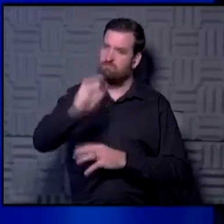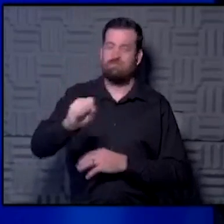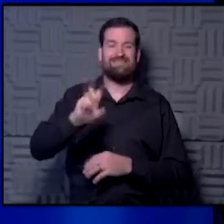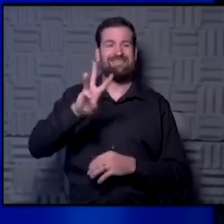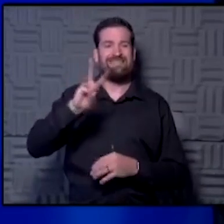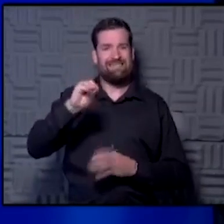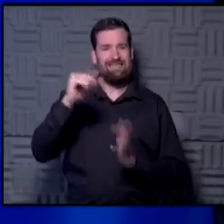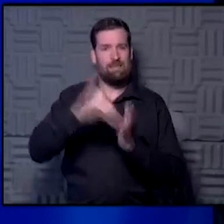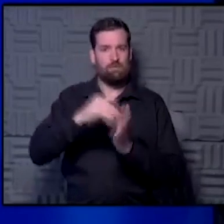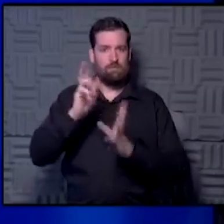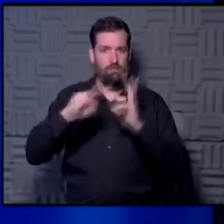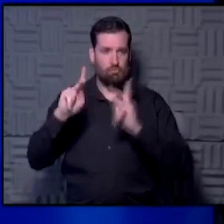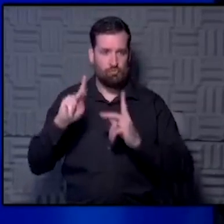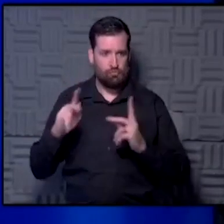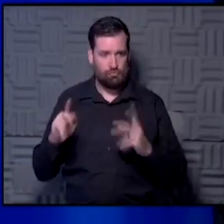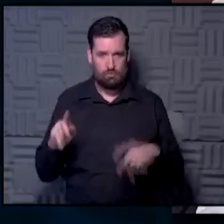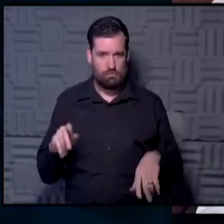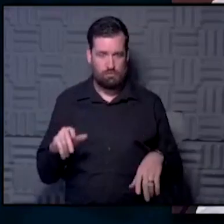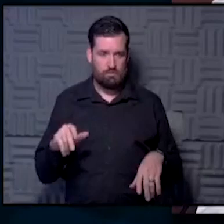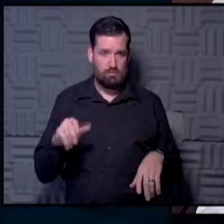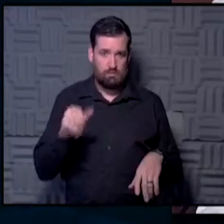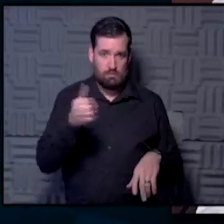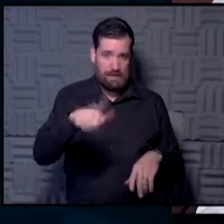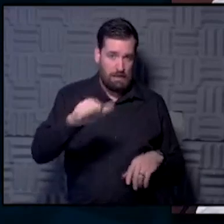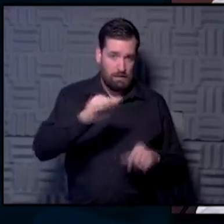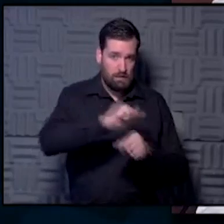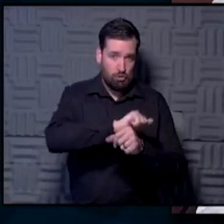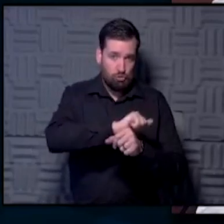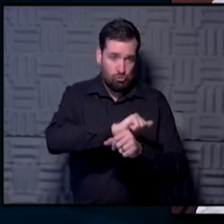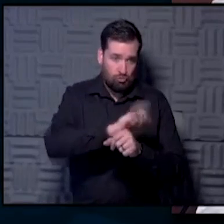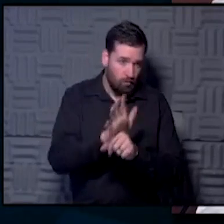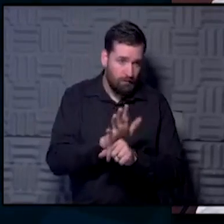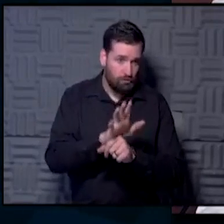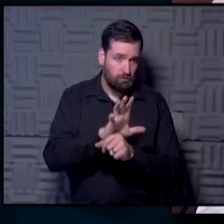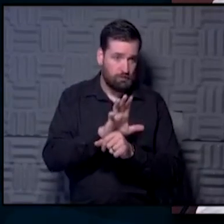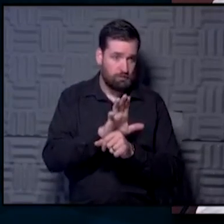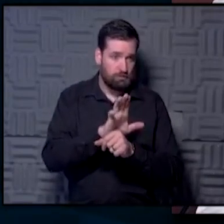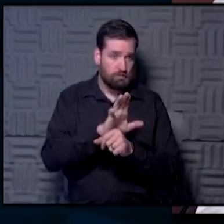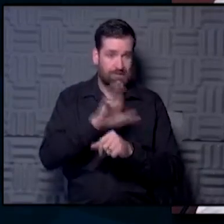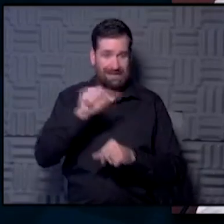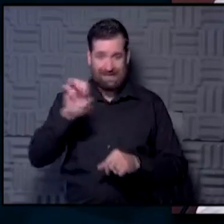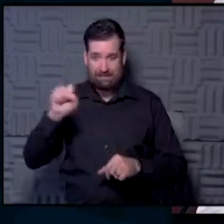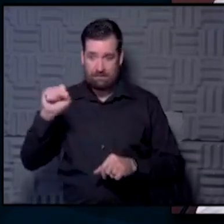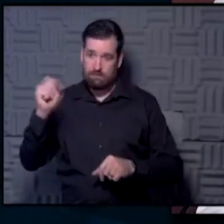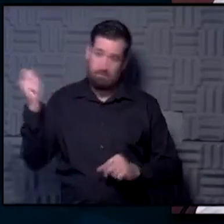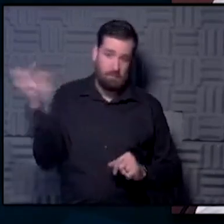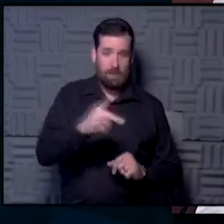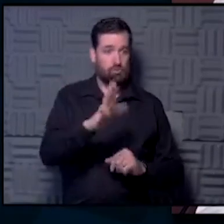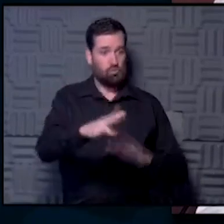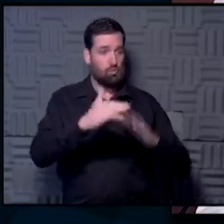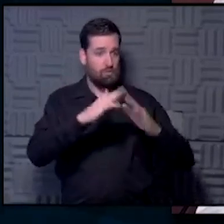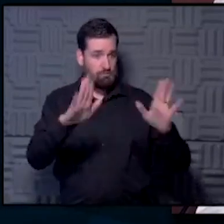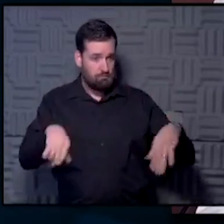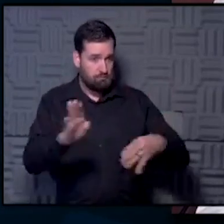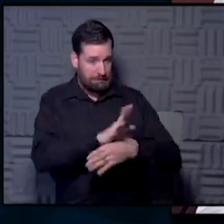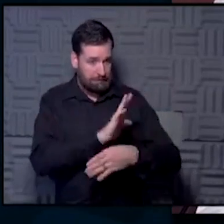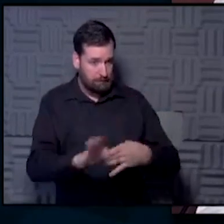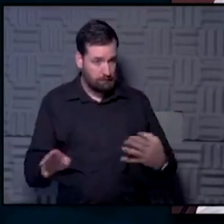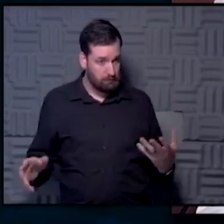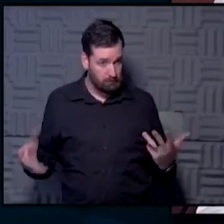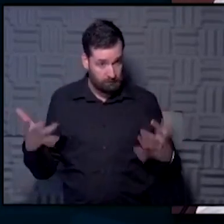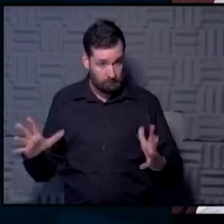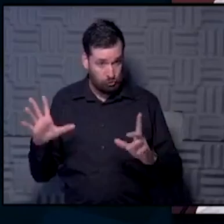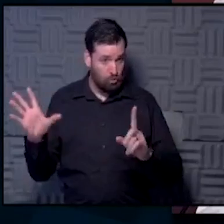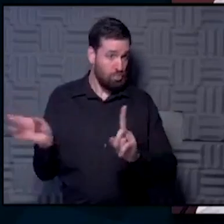60,000 people. Have you had any COVID-19 cases traced back to your haunts? Okay. Have you been haunted